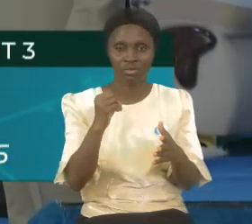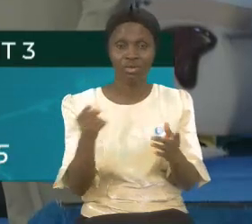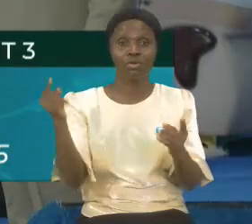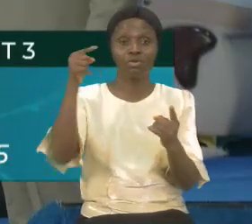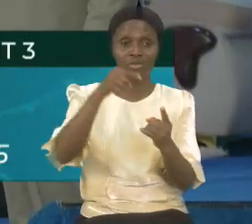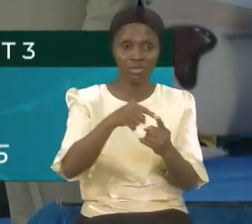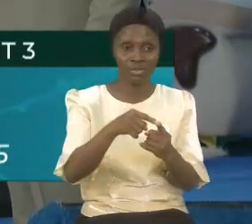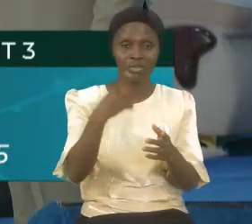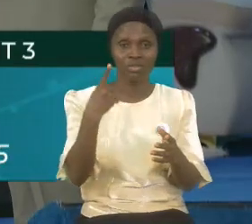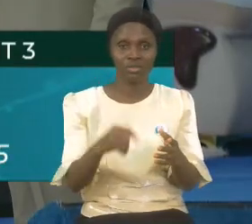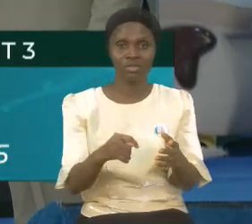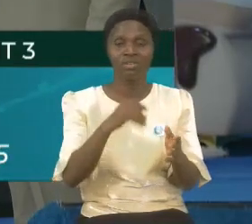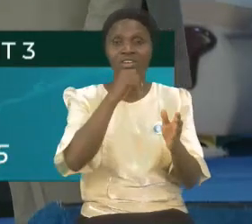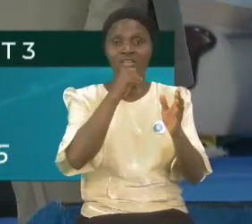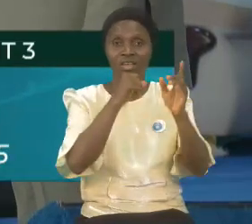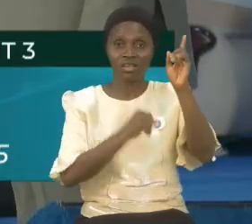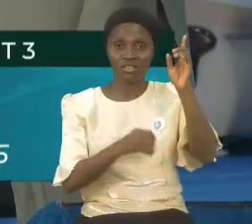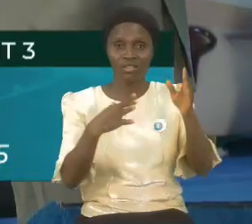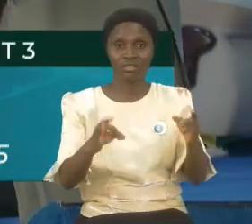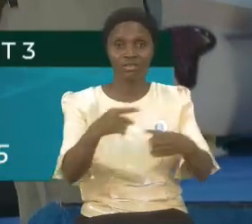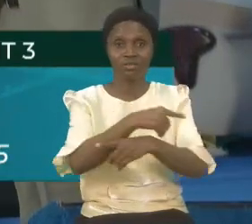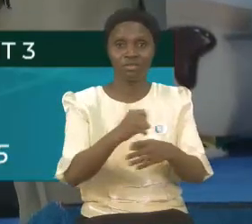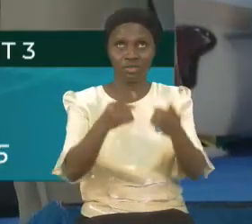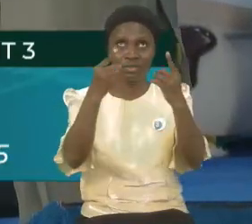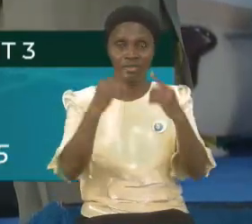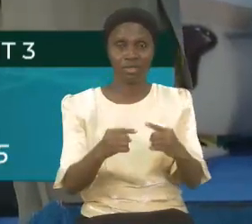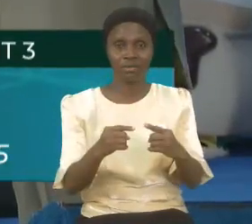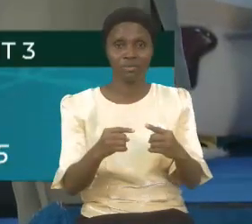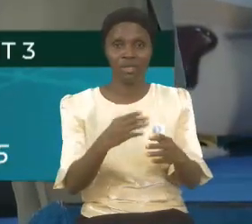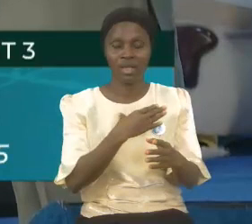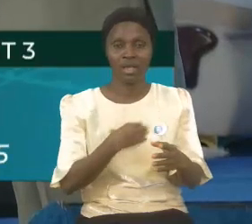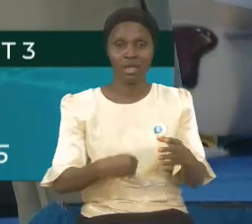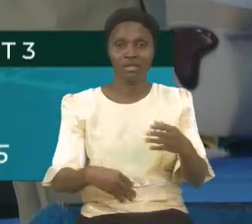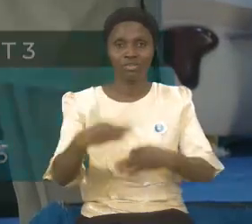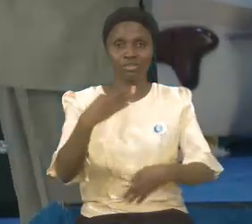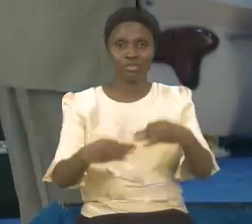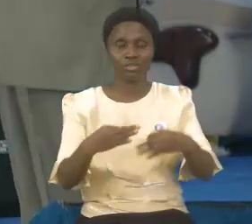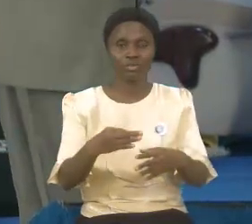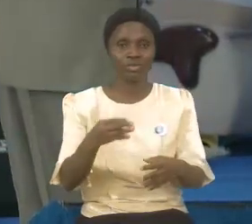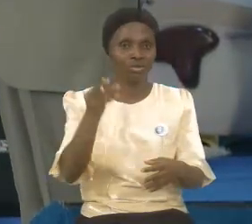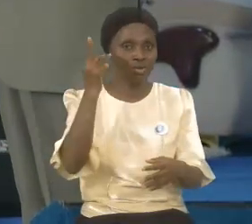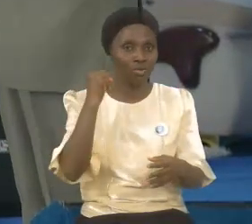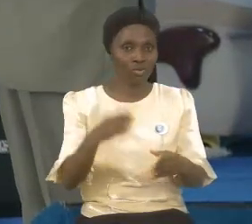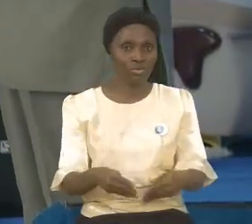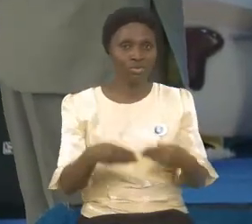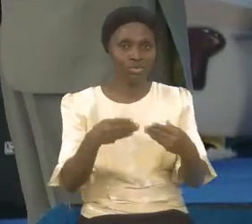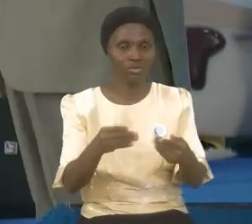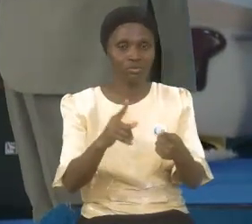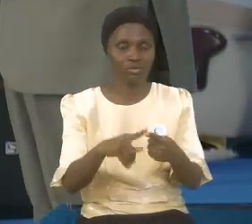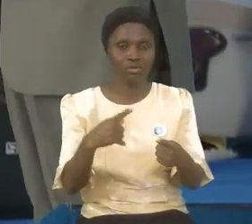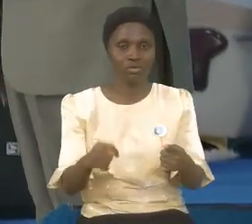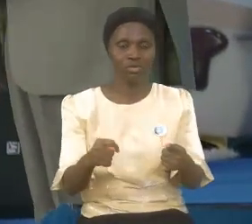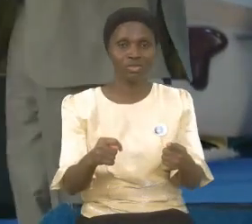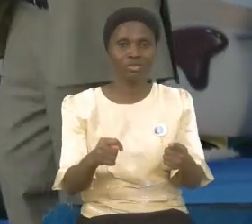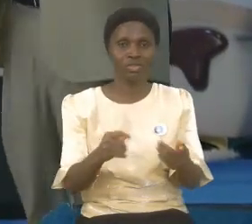the Ancient of Days came, and judgment was given unto the saints of the